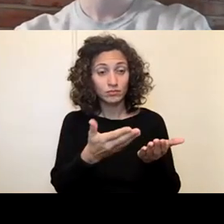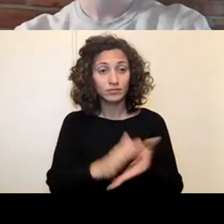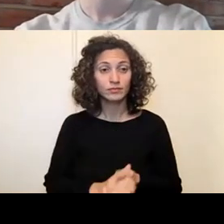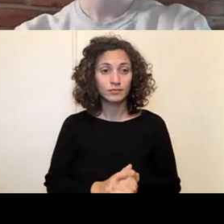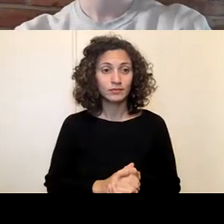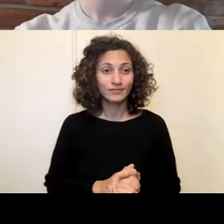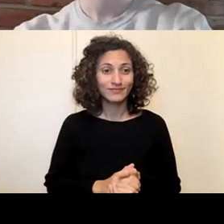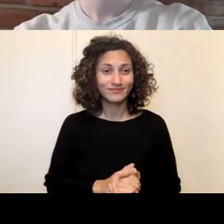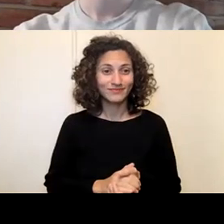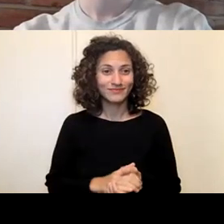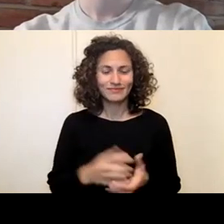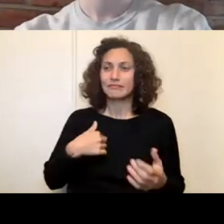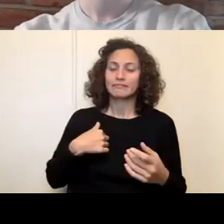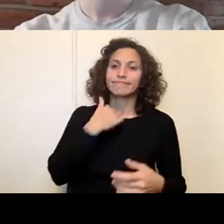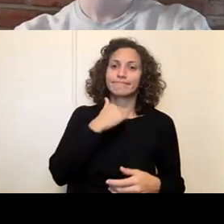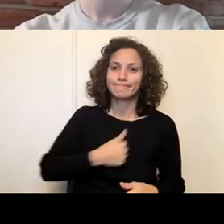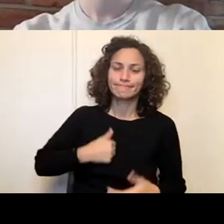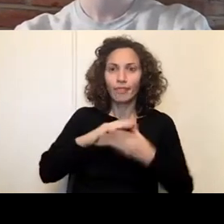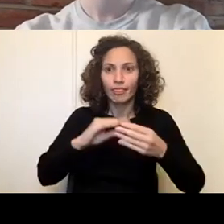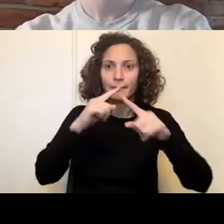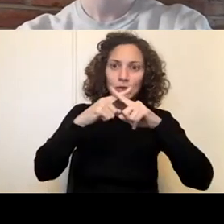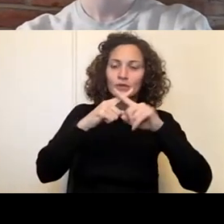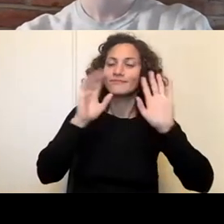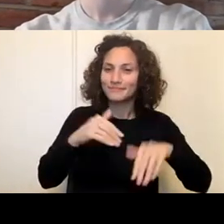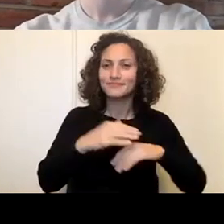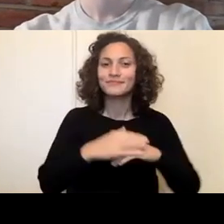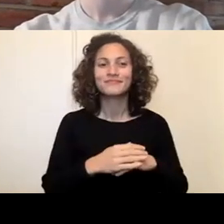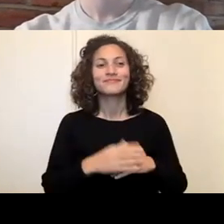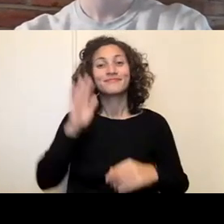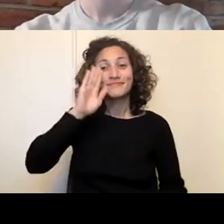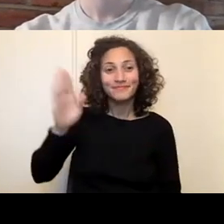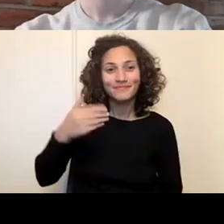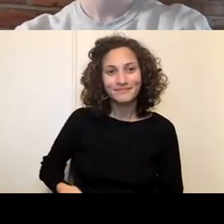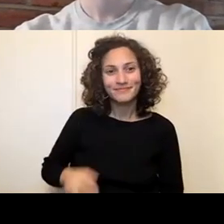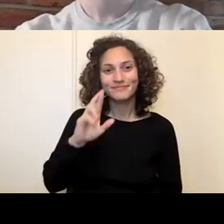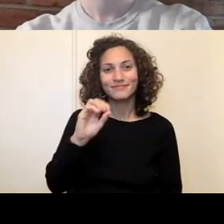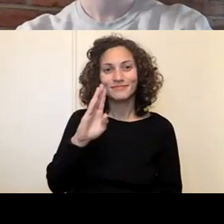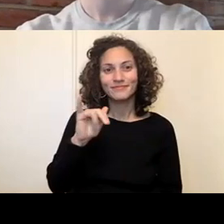Oh, you're muted. I'm mute. Yeah. Hi, I'm Robin